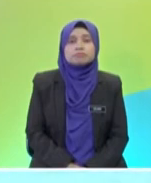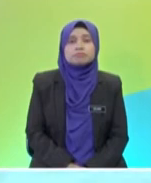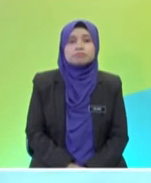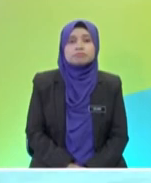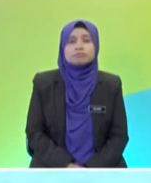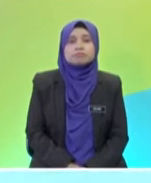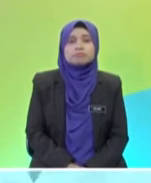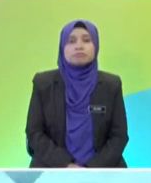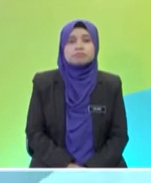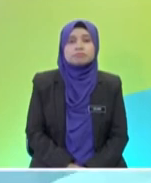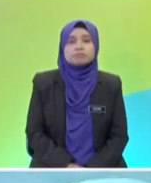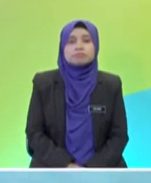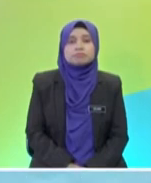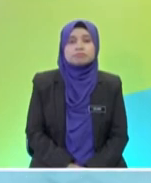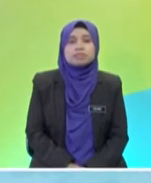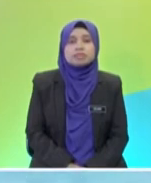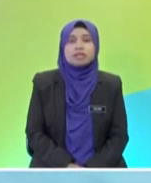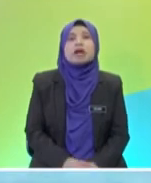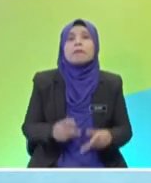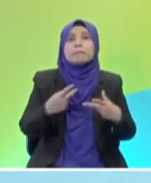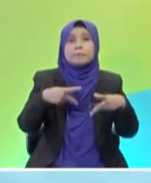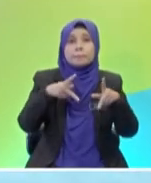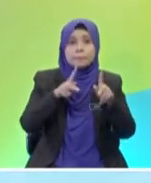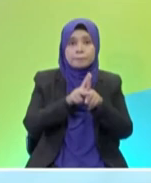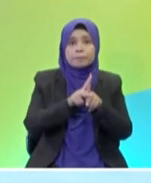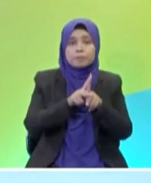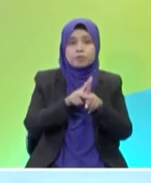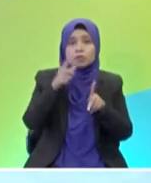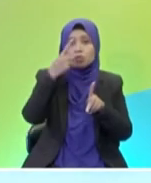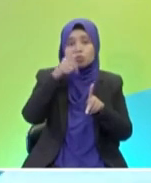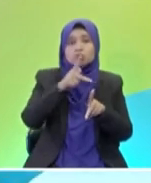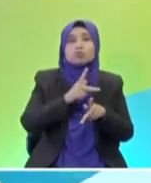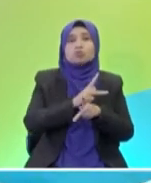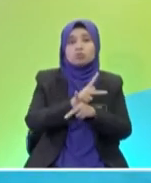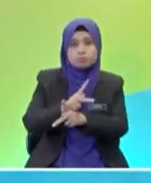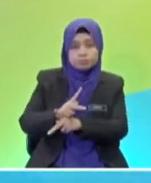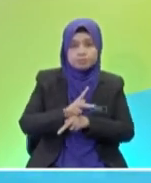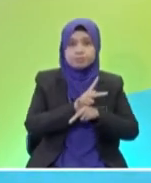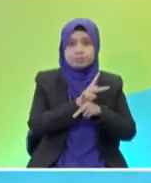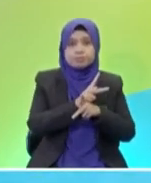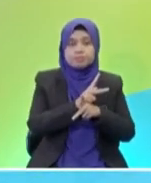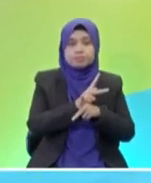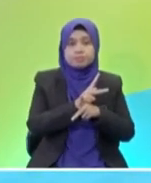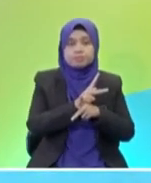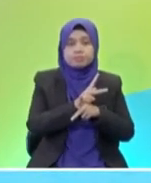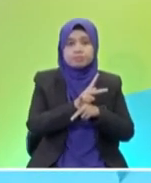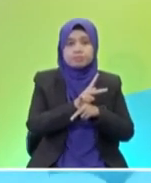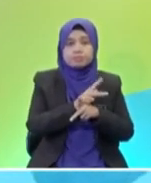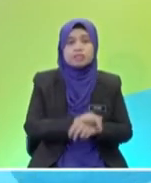Yes, teacher. The importance of preservation and conservation is preventing